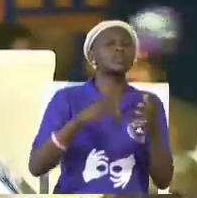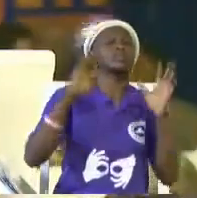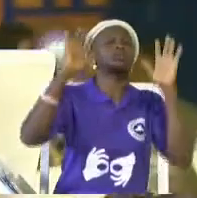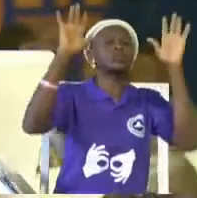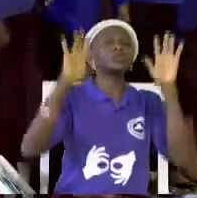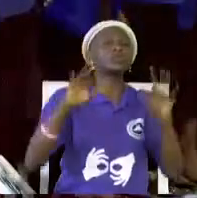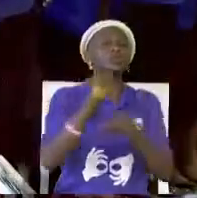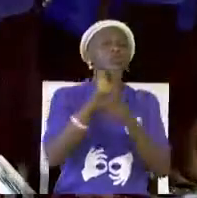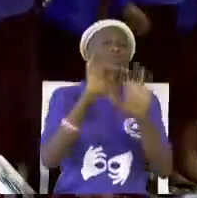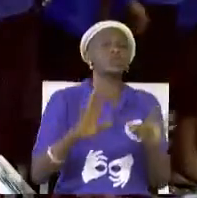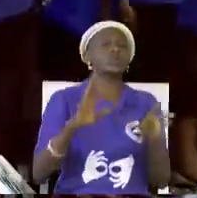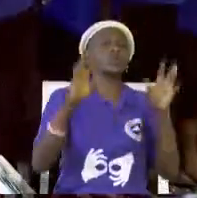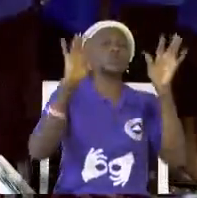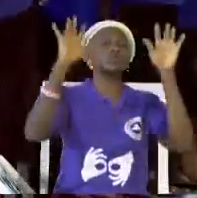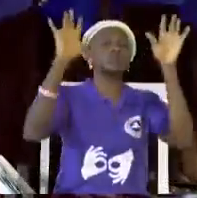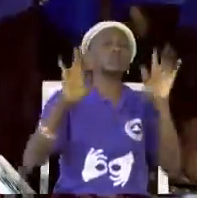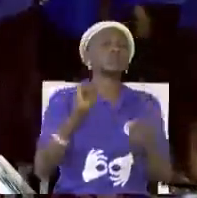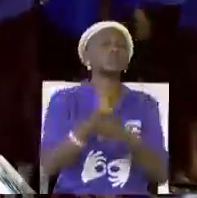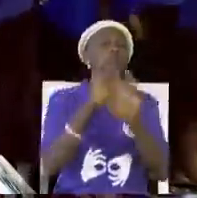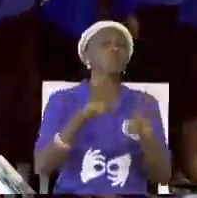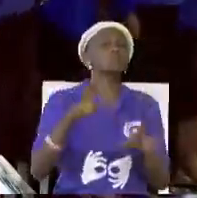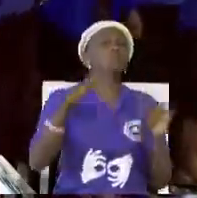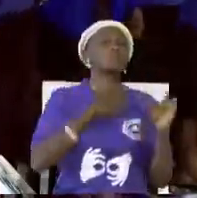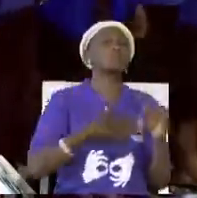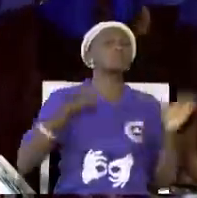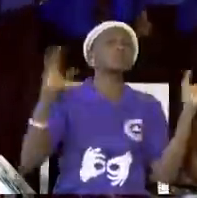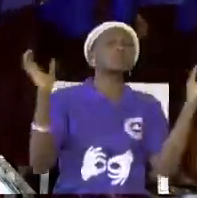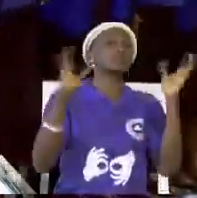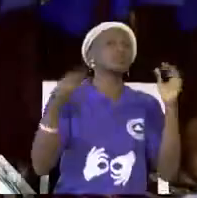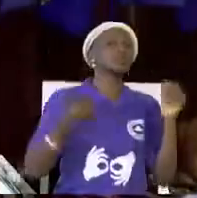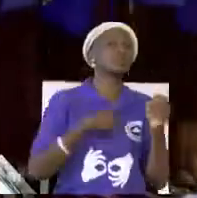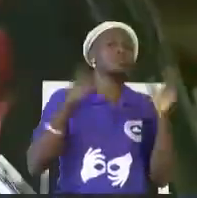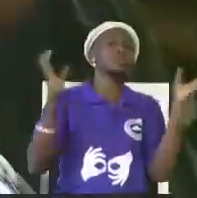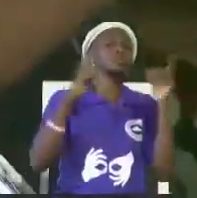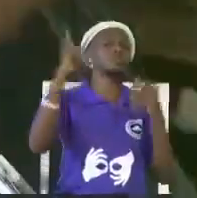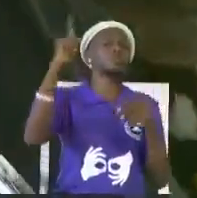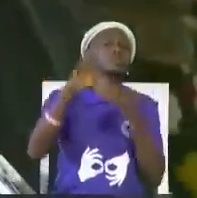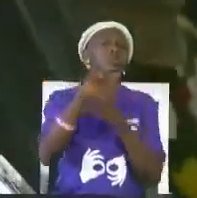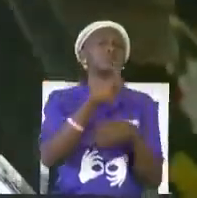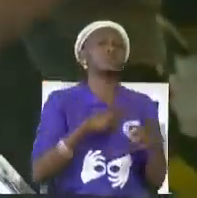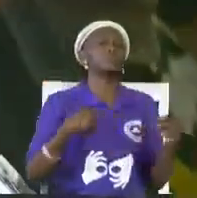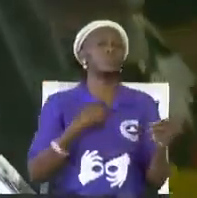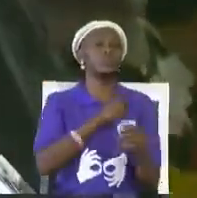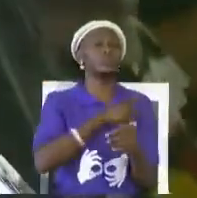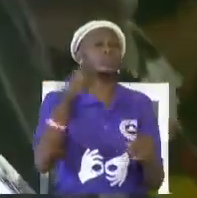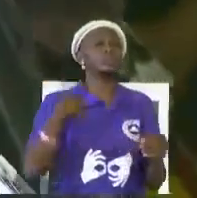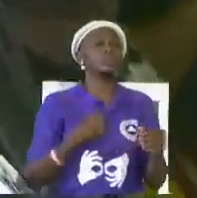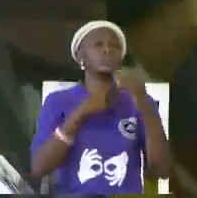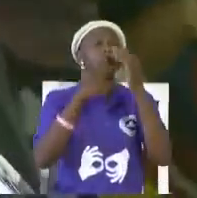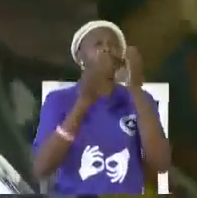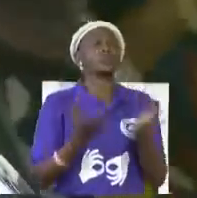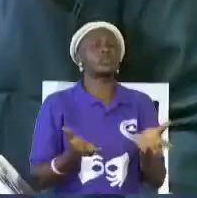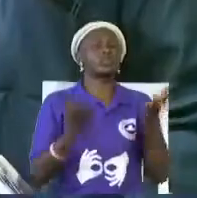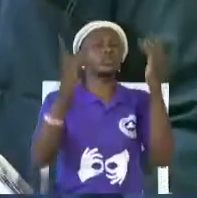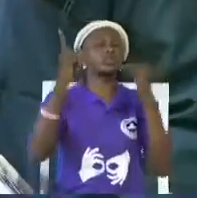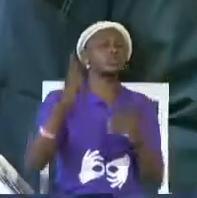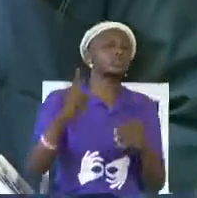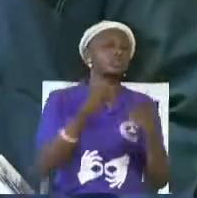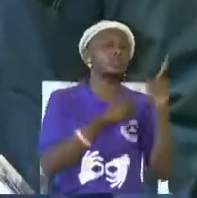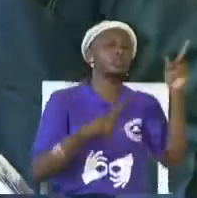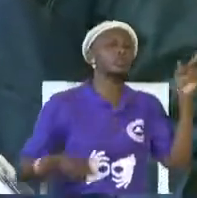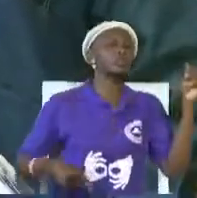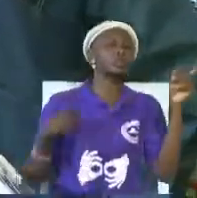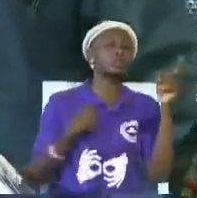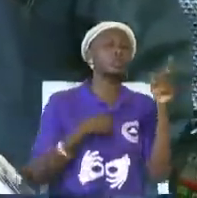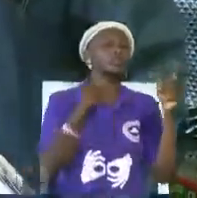Miracle worker, wonder worker. We celebrate you, Lord. We appreciate you. We exalt you. Lord, we